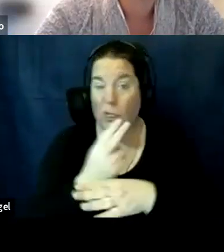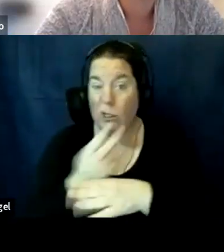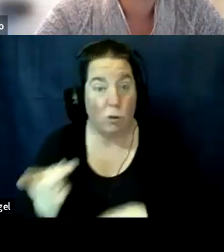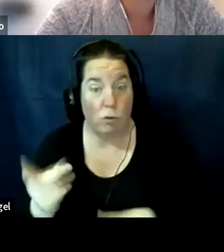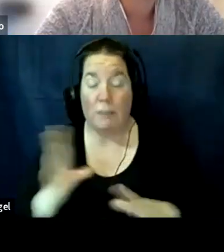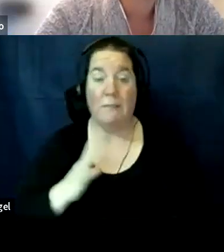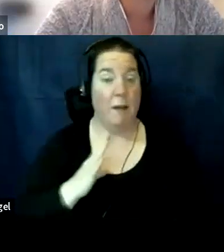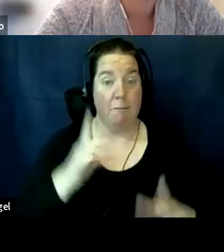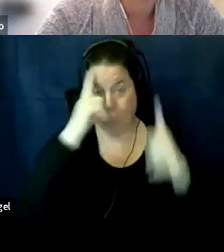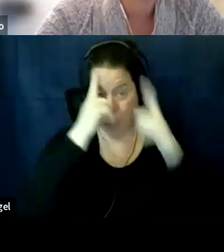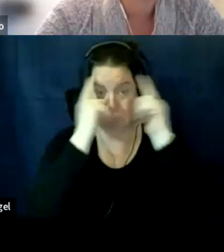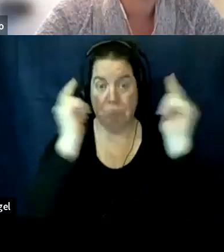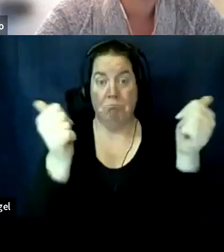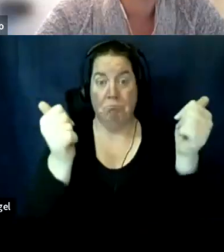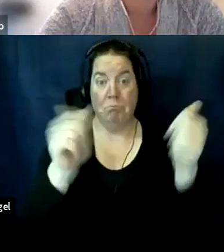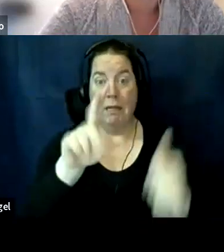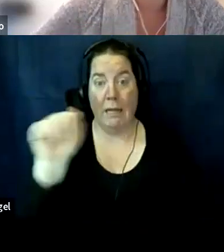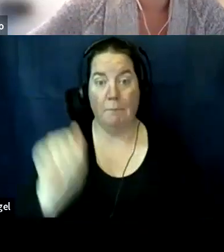and that is up to the LEA.